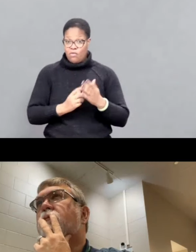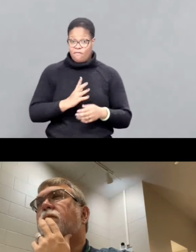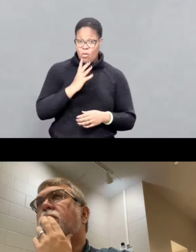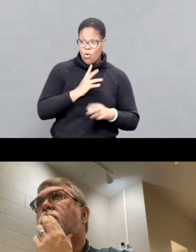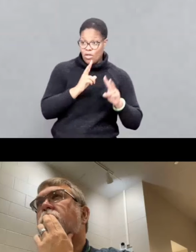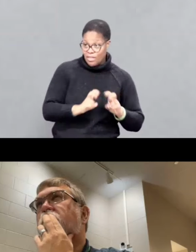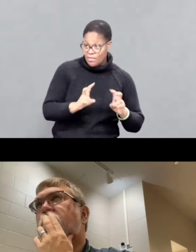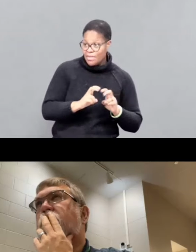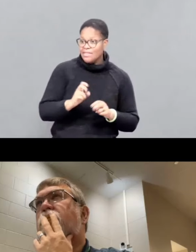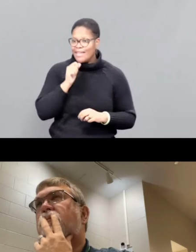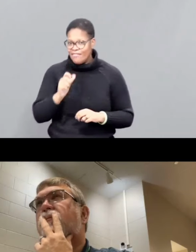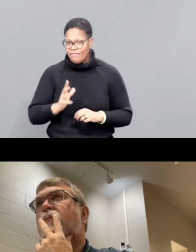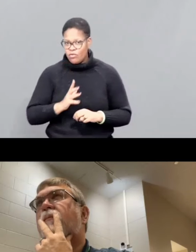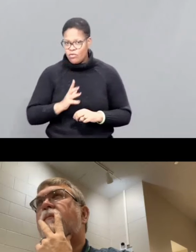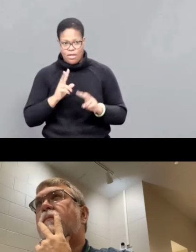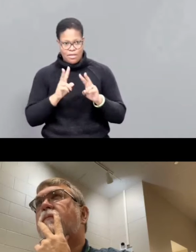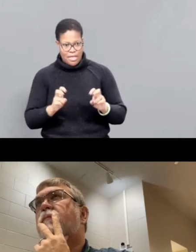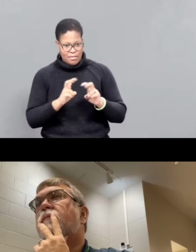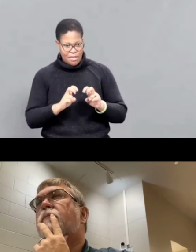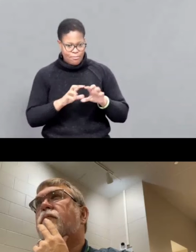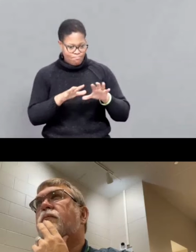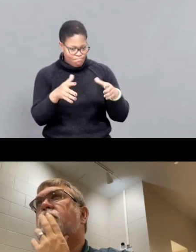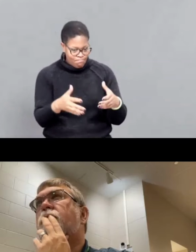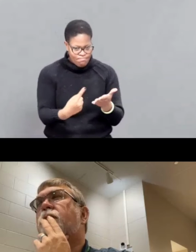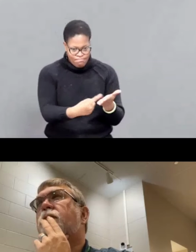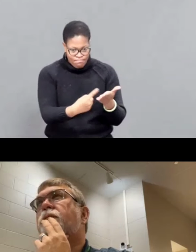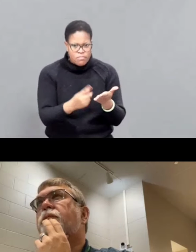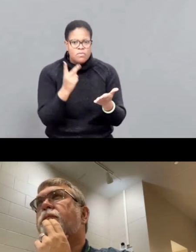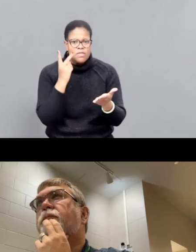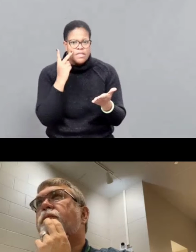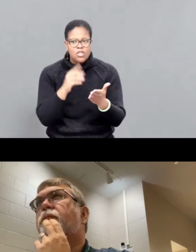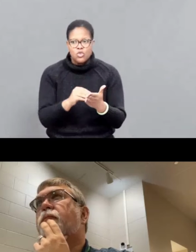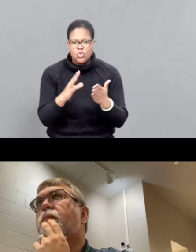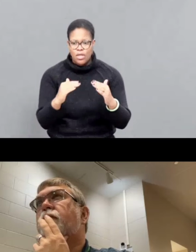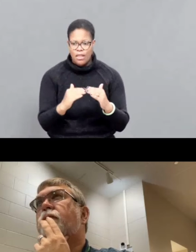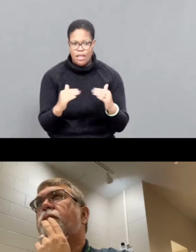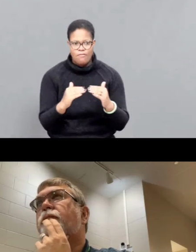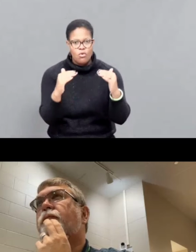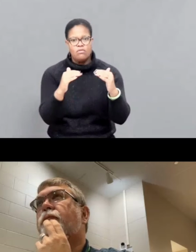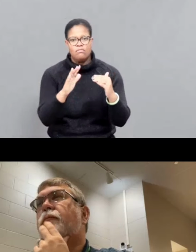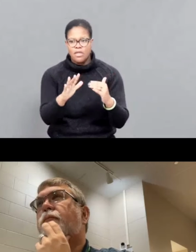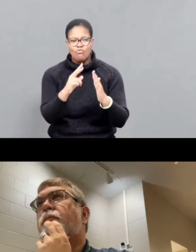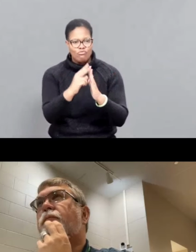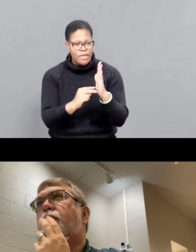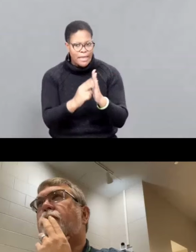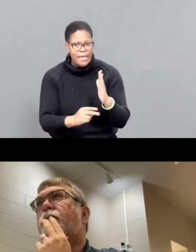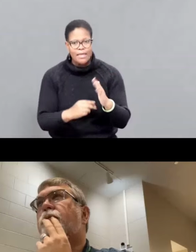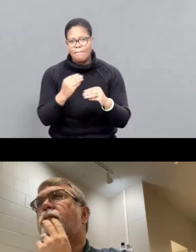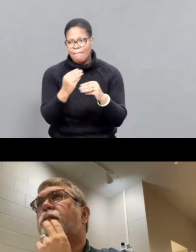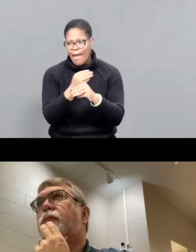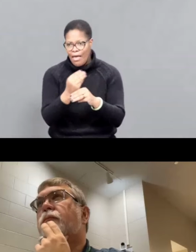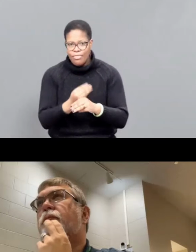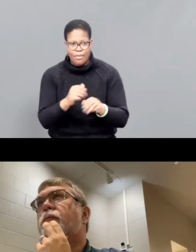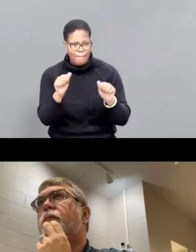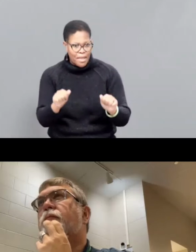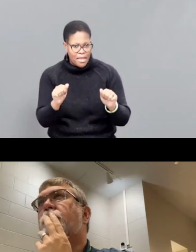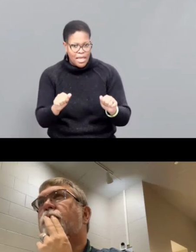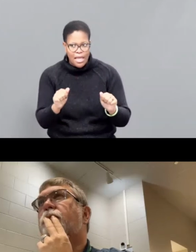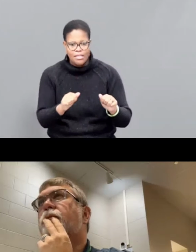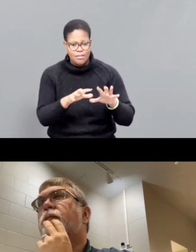and informal, together to see where the students are in terms of their reading levels and math